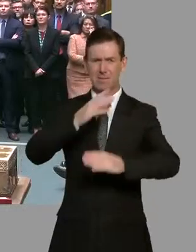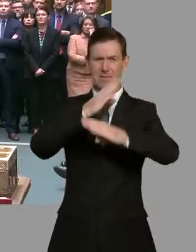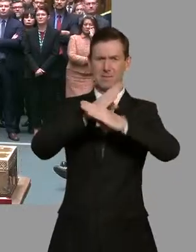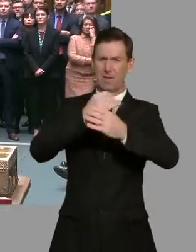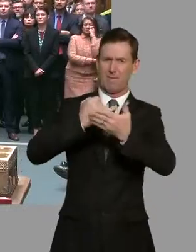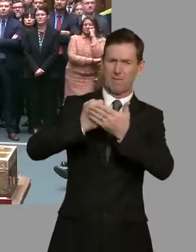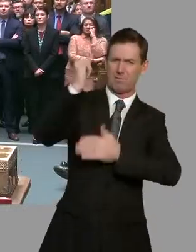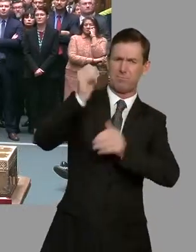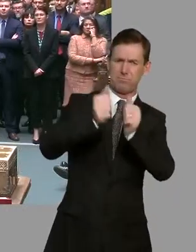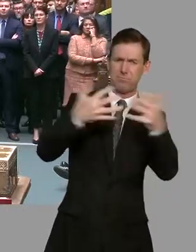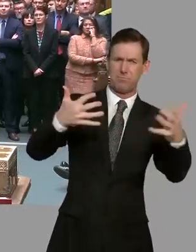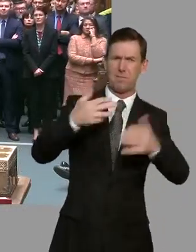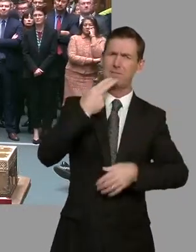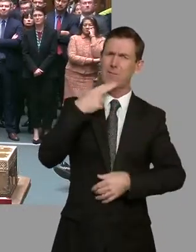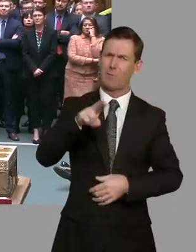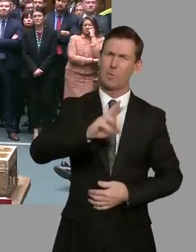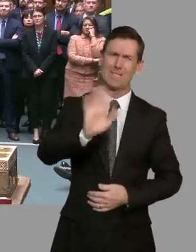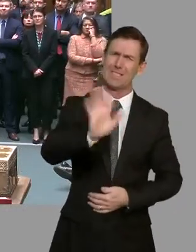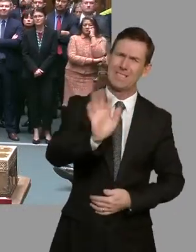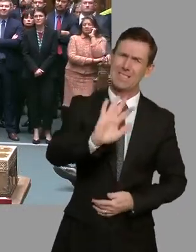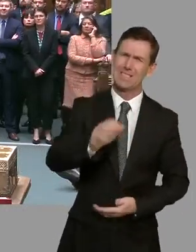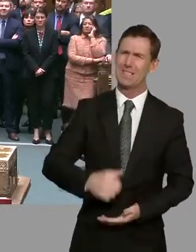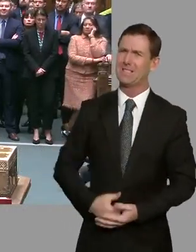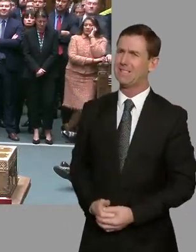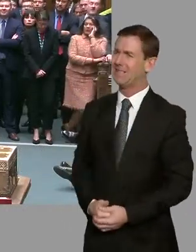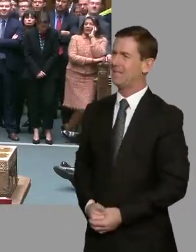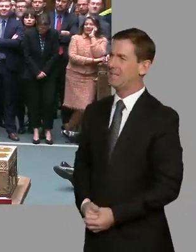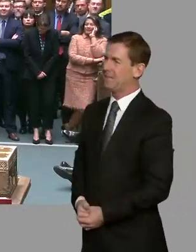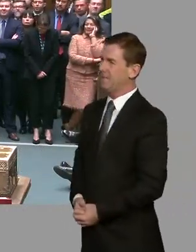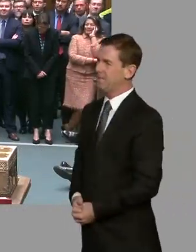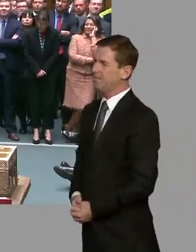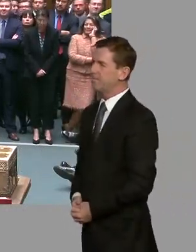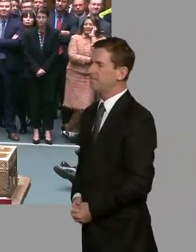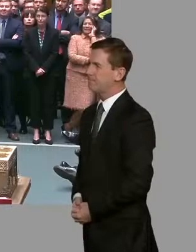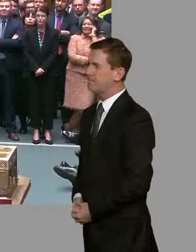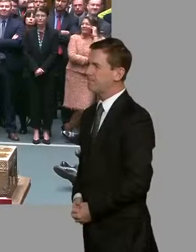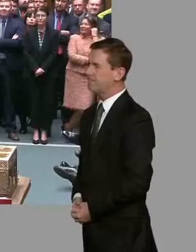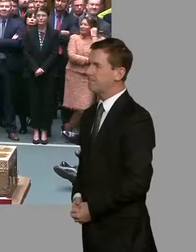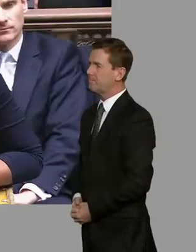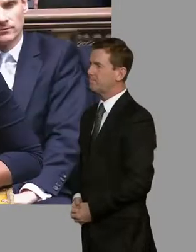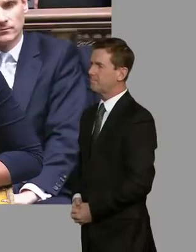Mr. Speaker, we need to focus on what this is really about. This is not about